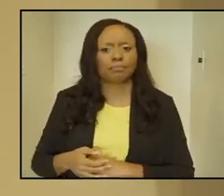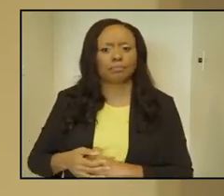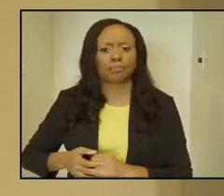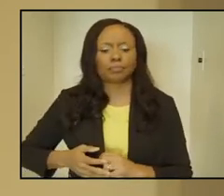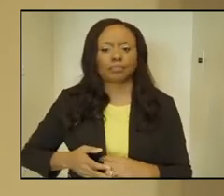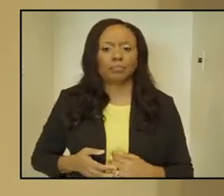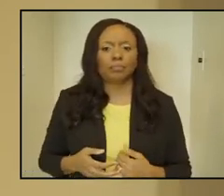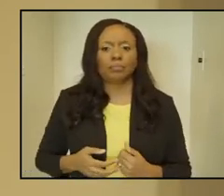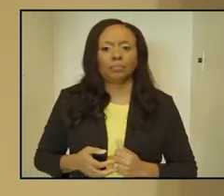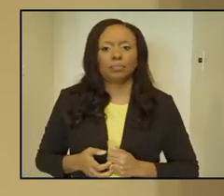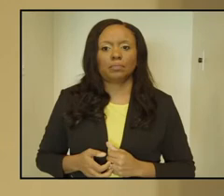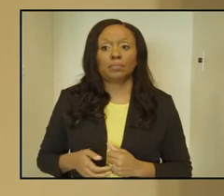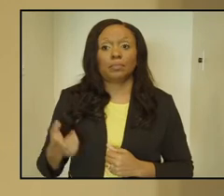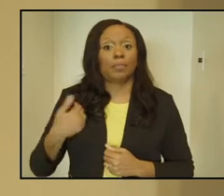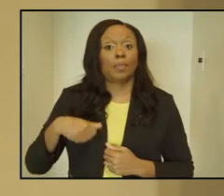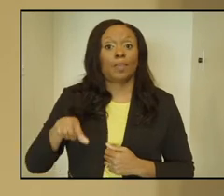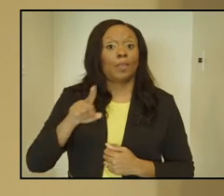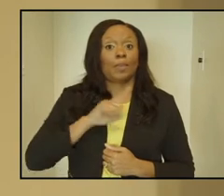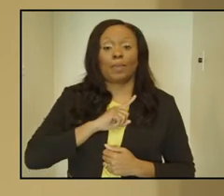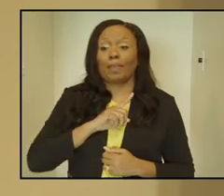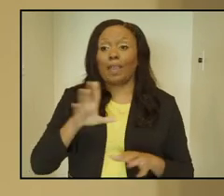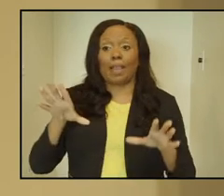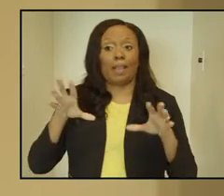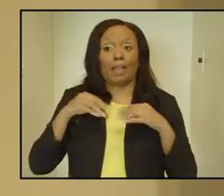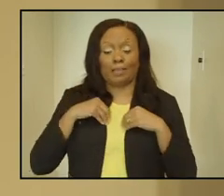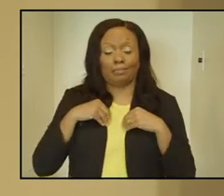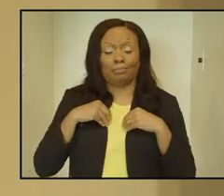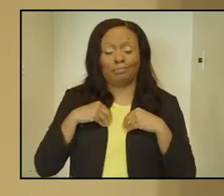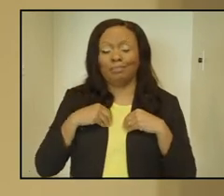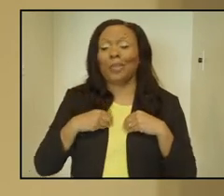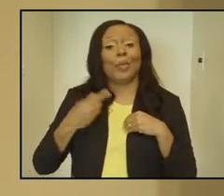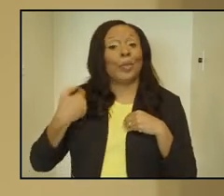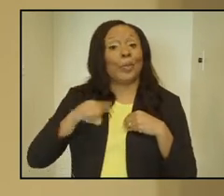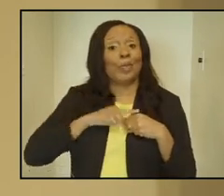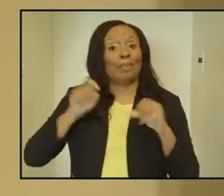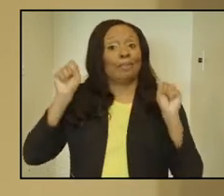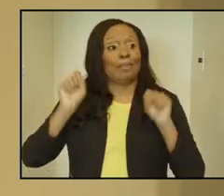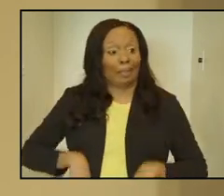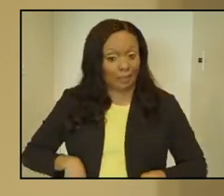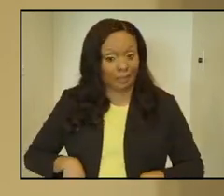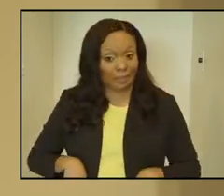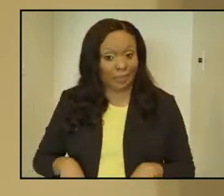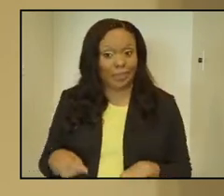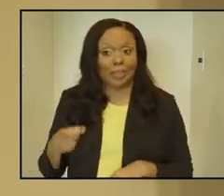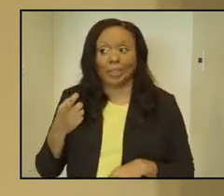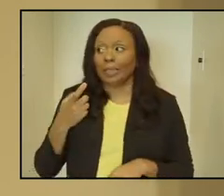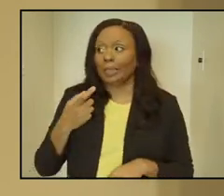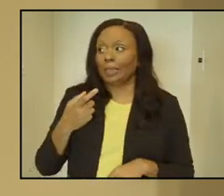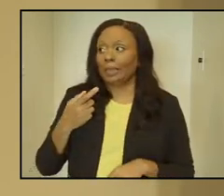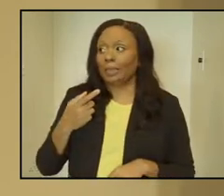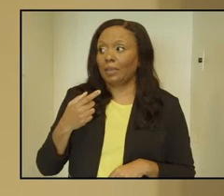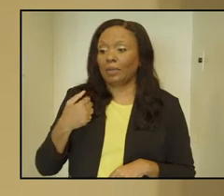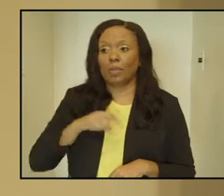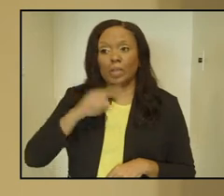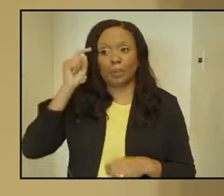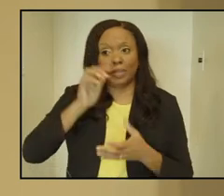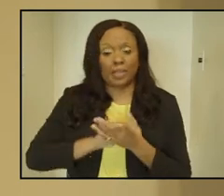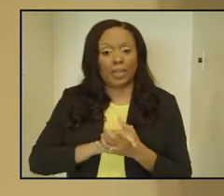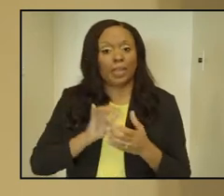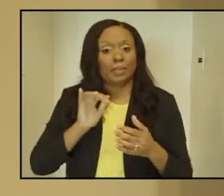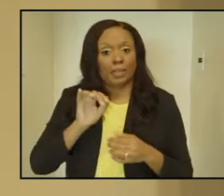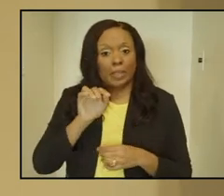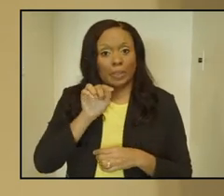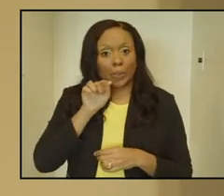we accepted that it was possible and believed in you to be able to make it